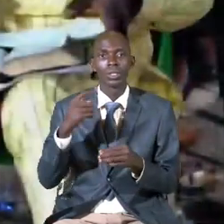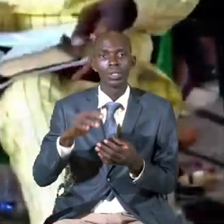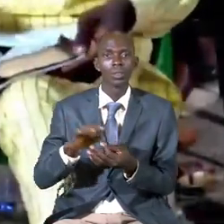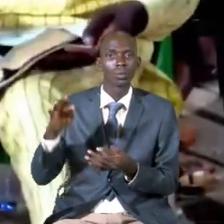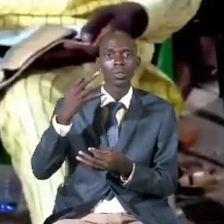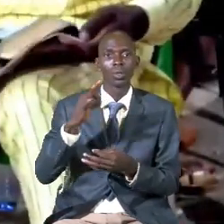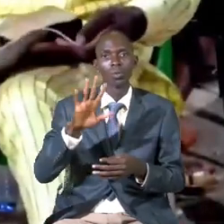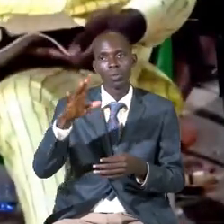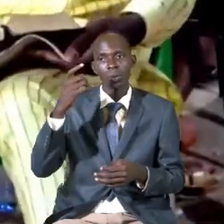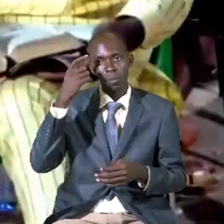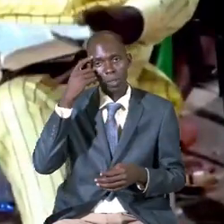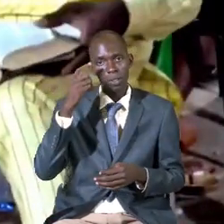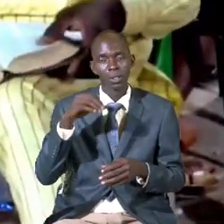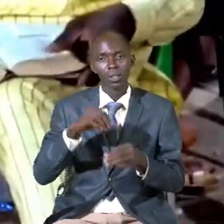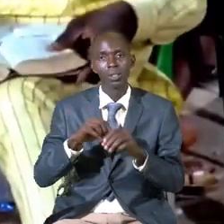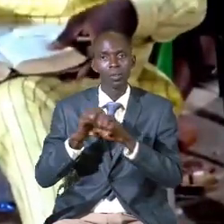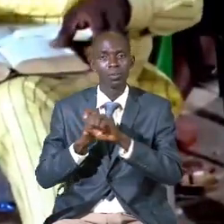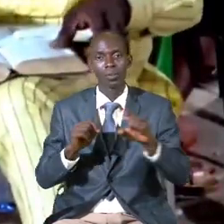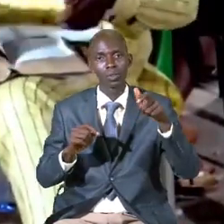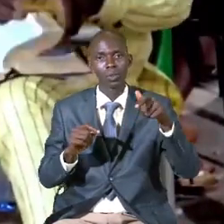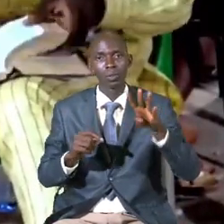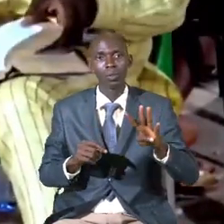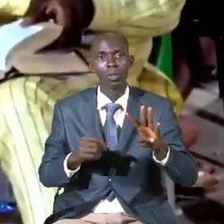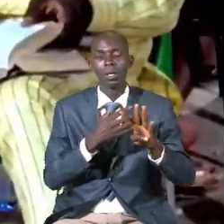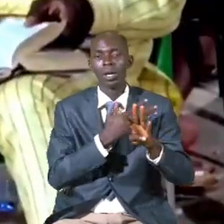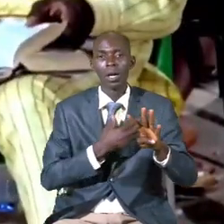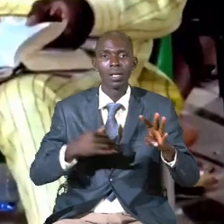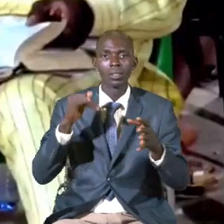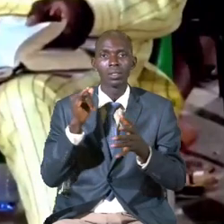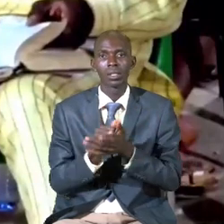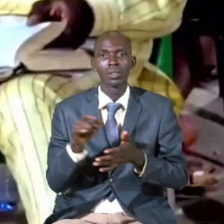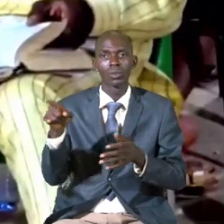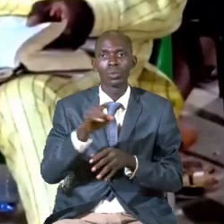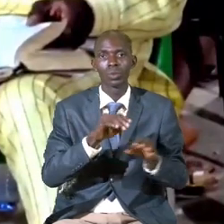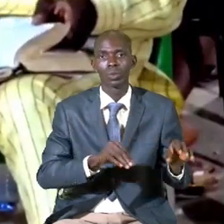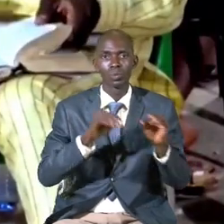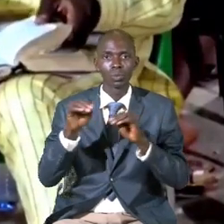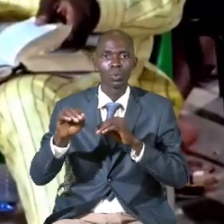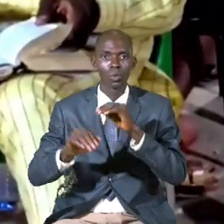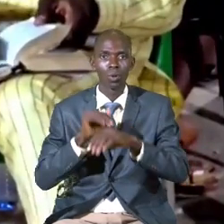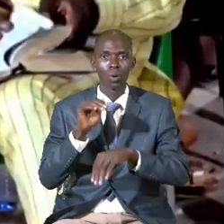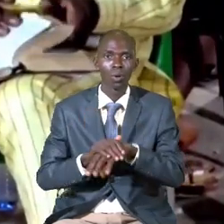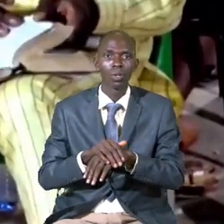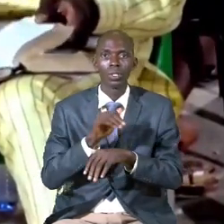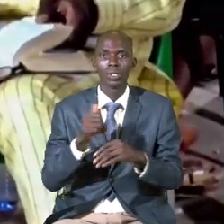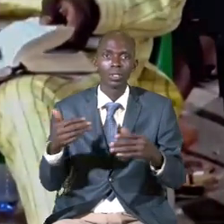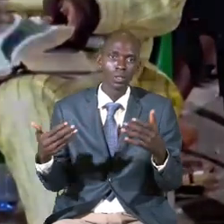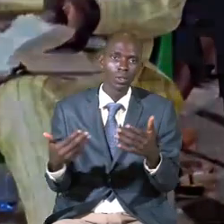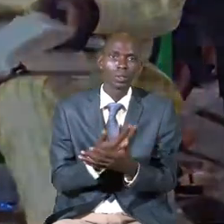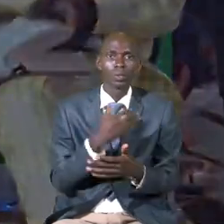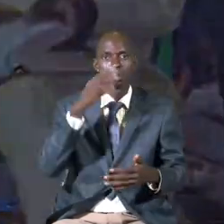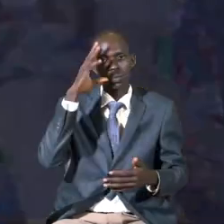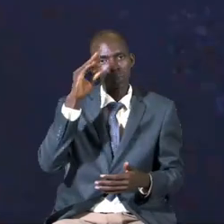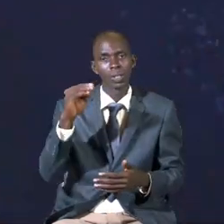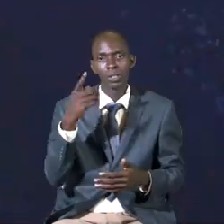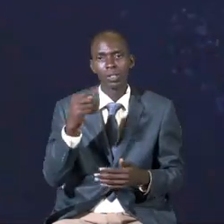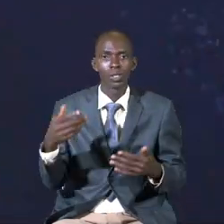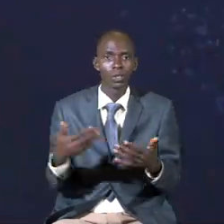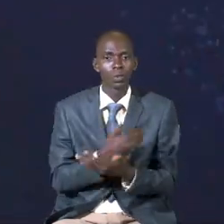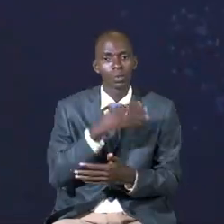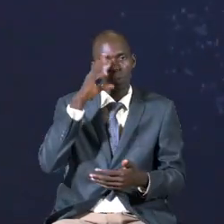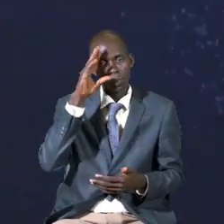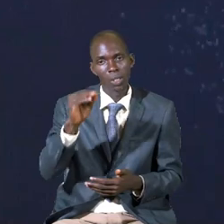verse 24 it says and that she put on the new man the new man put on the